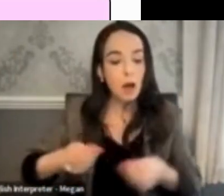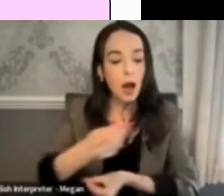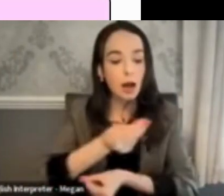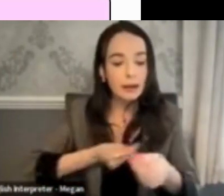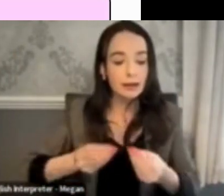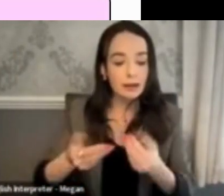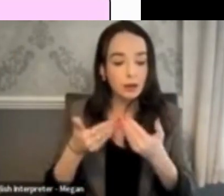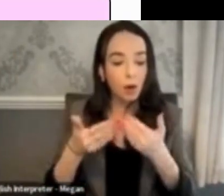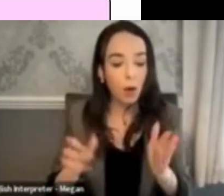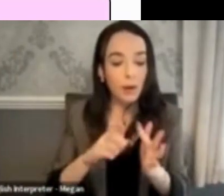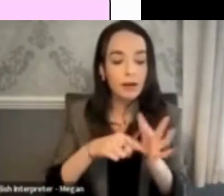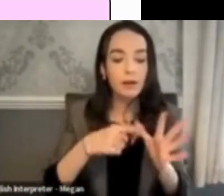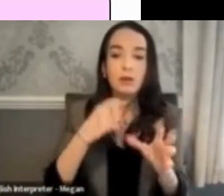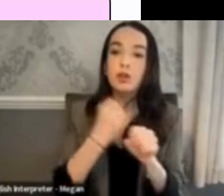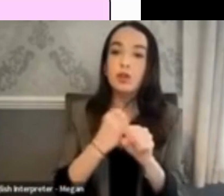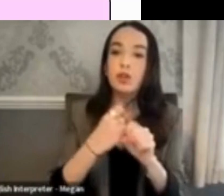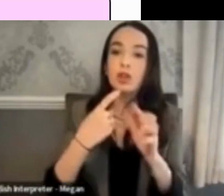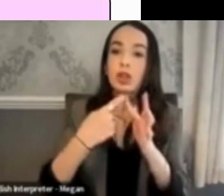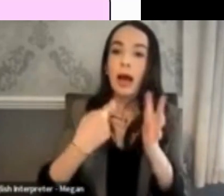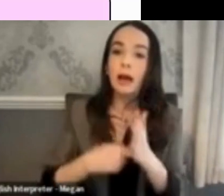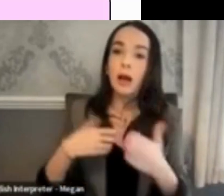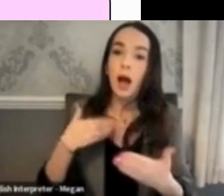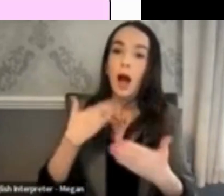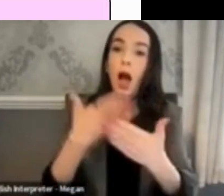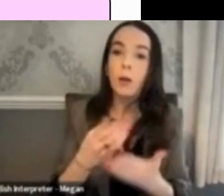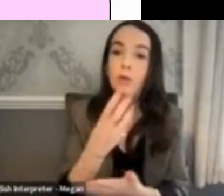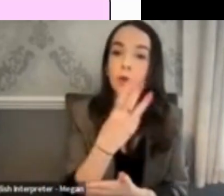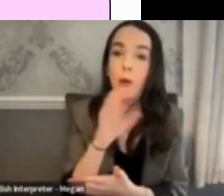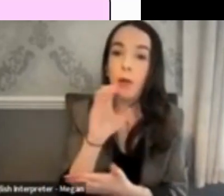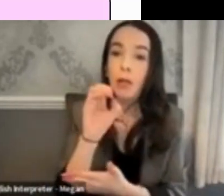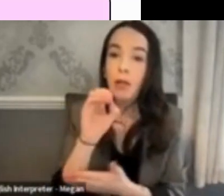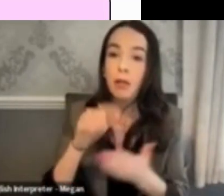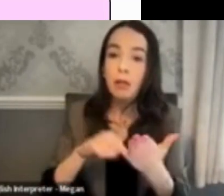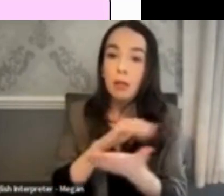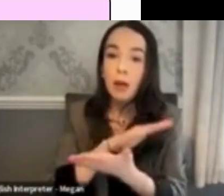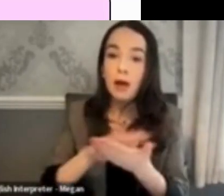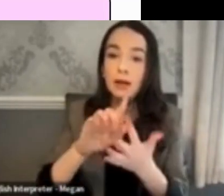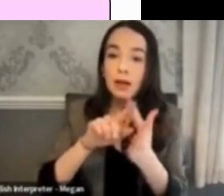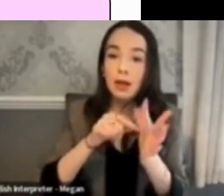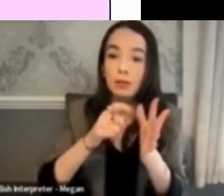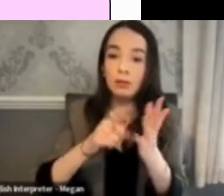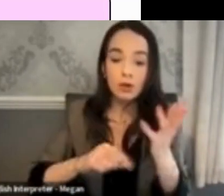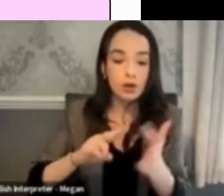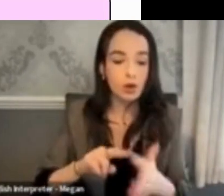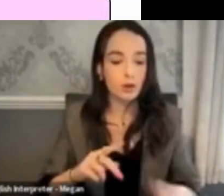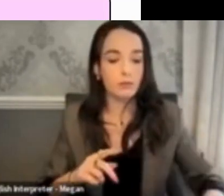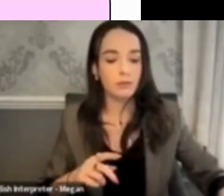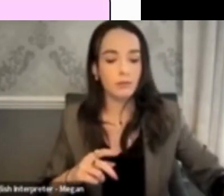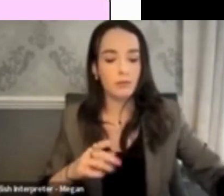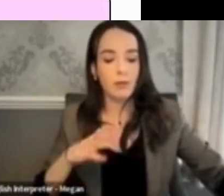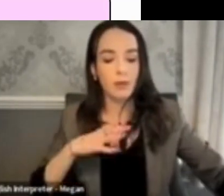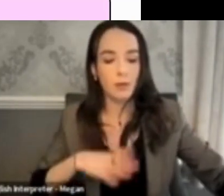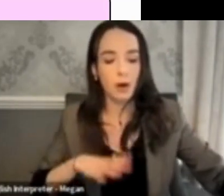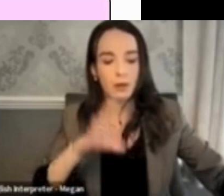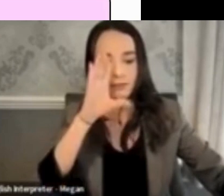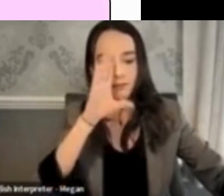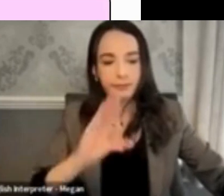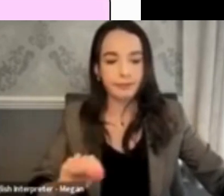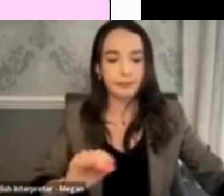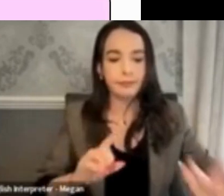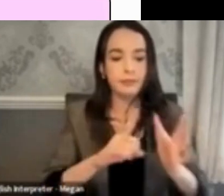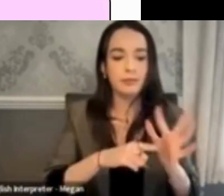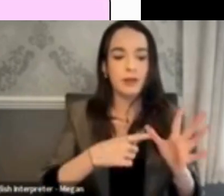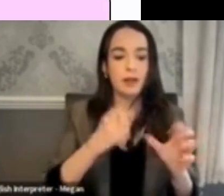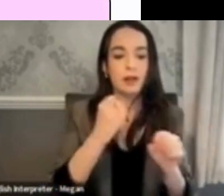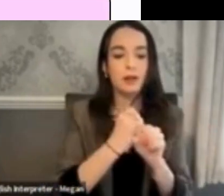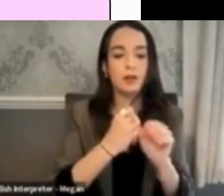June. Just so I've said this out loud, however, JAGA calls this the SSQ stage, or the Supplier Selection Questionnaire, but it is